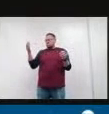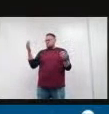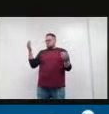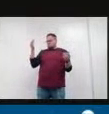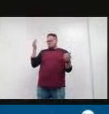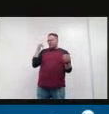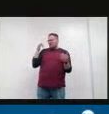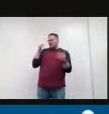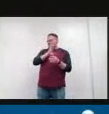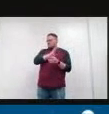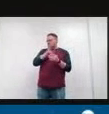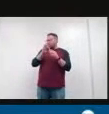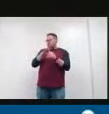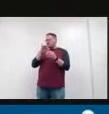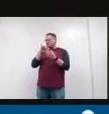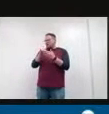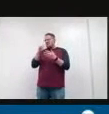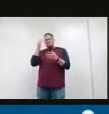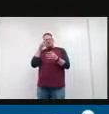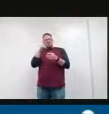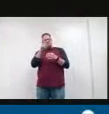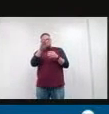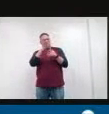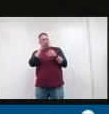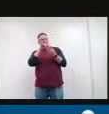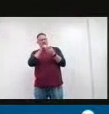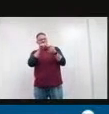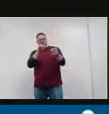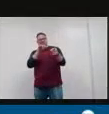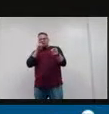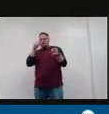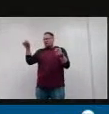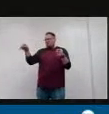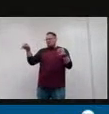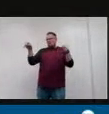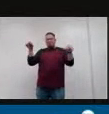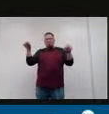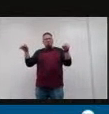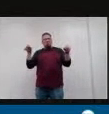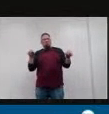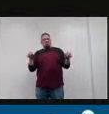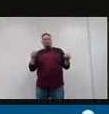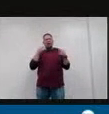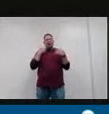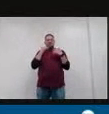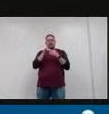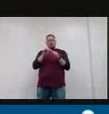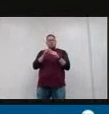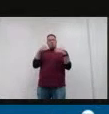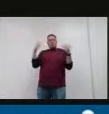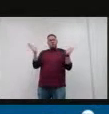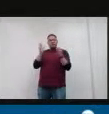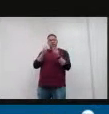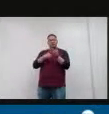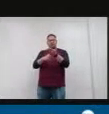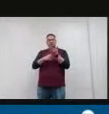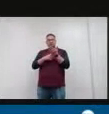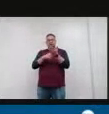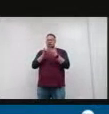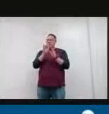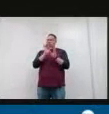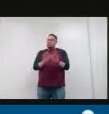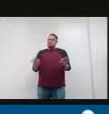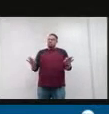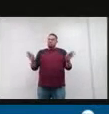voted that way? Why did you vote this way? Why didn't you vote that way? And to have that kind of open discussion is really critical.